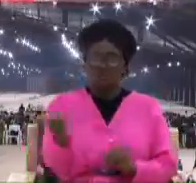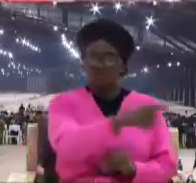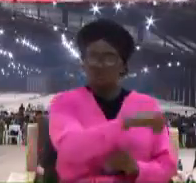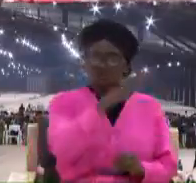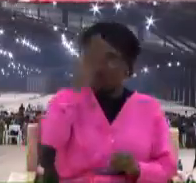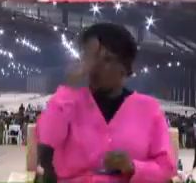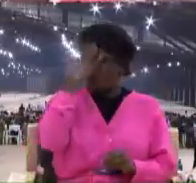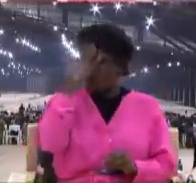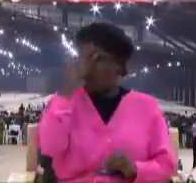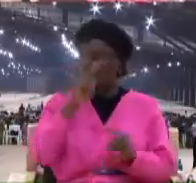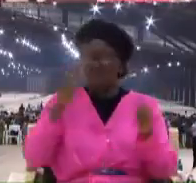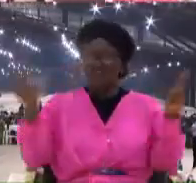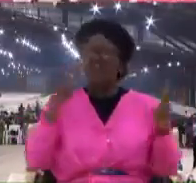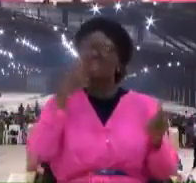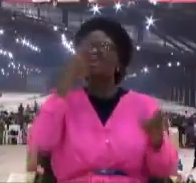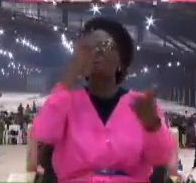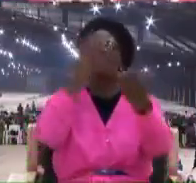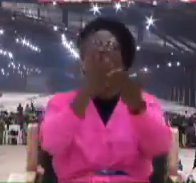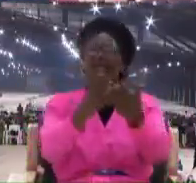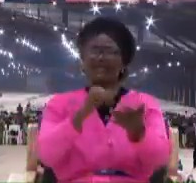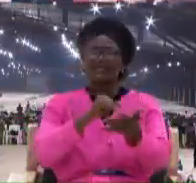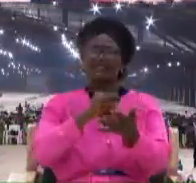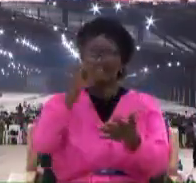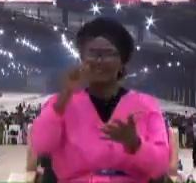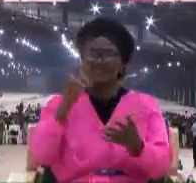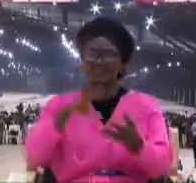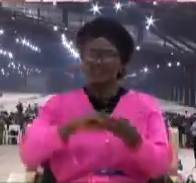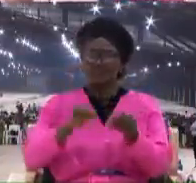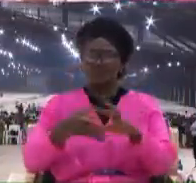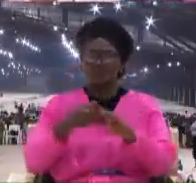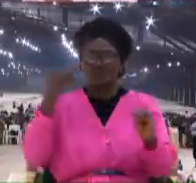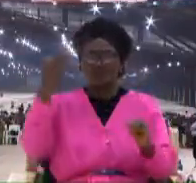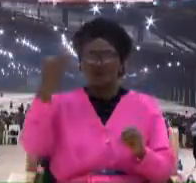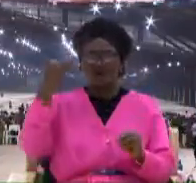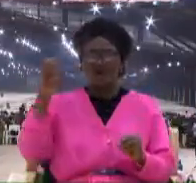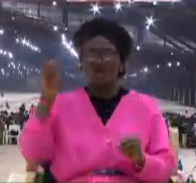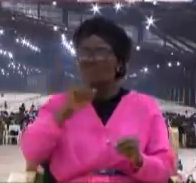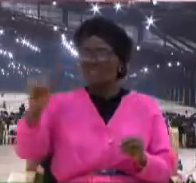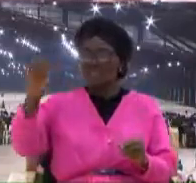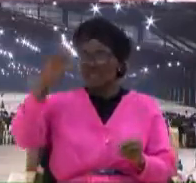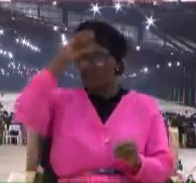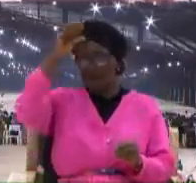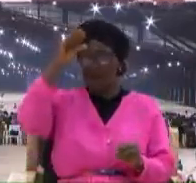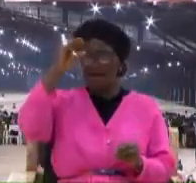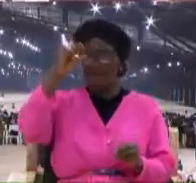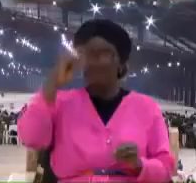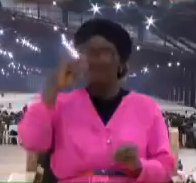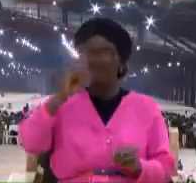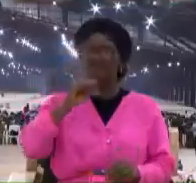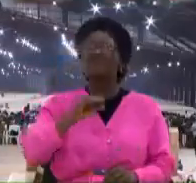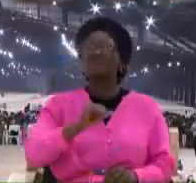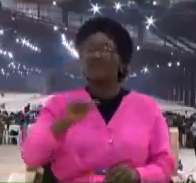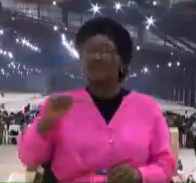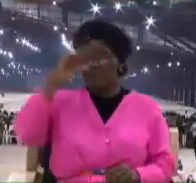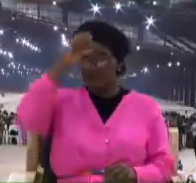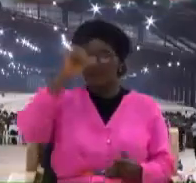It's the story of a man who had only one daughter.